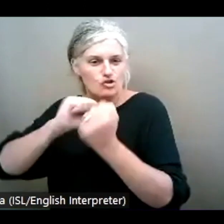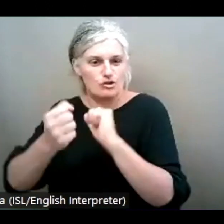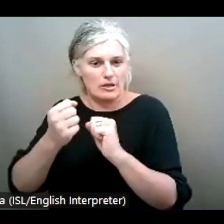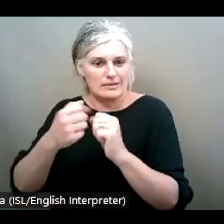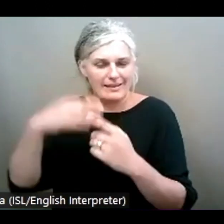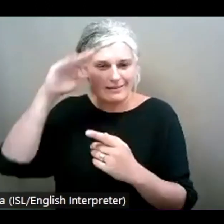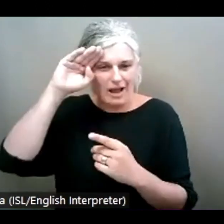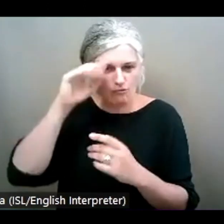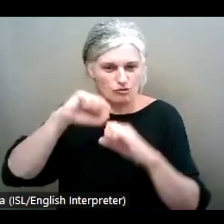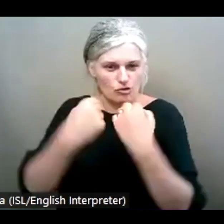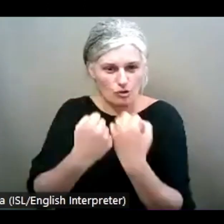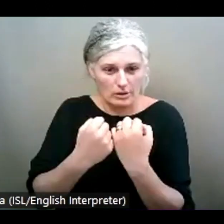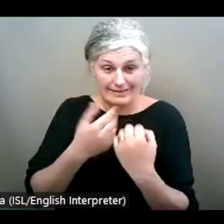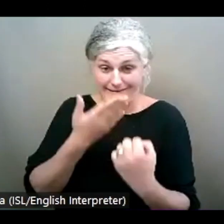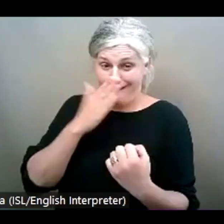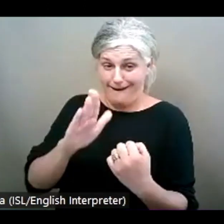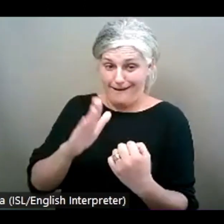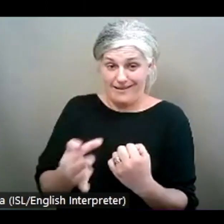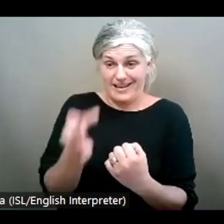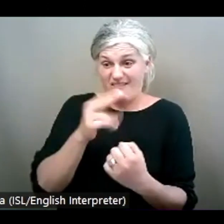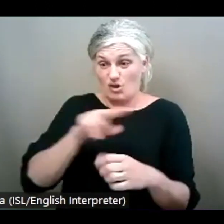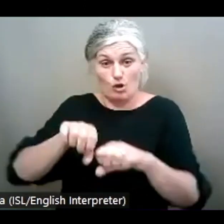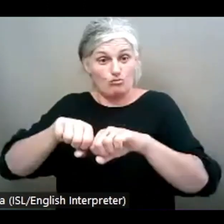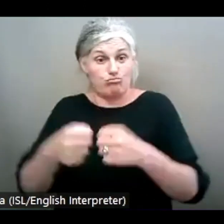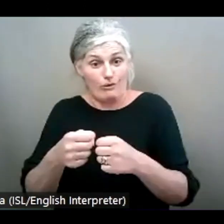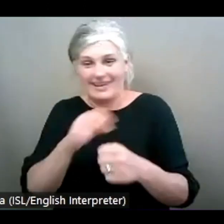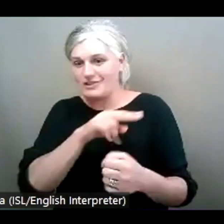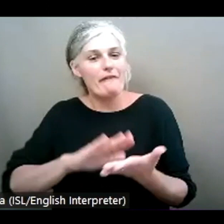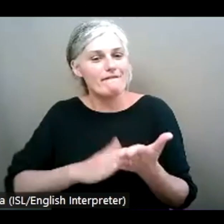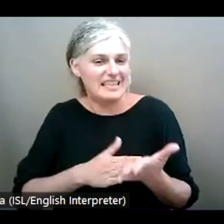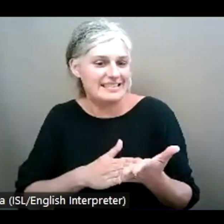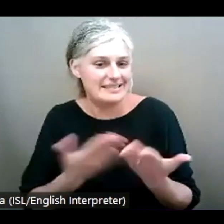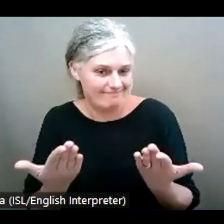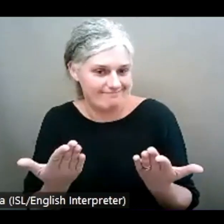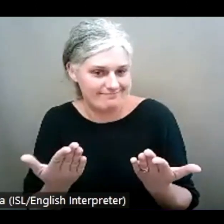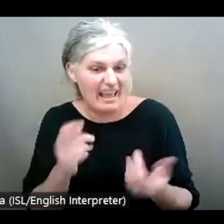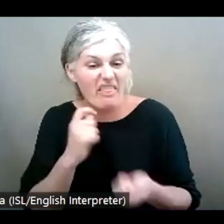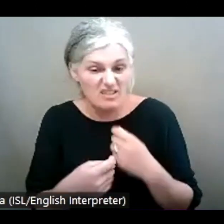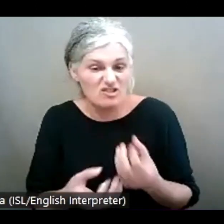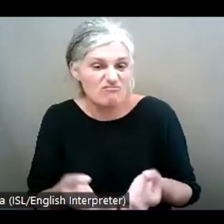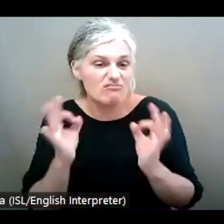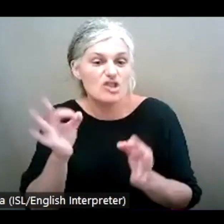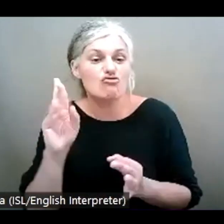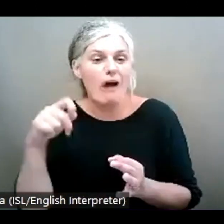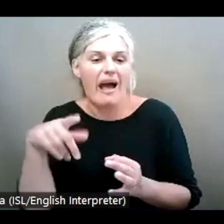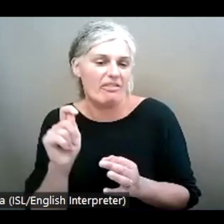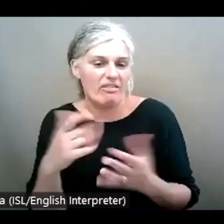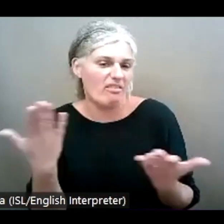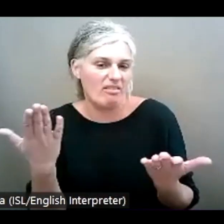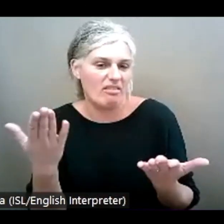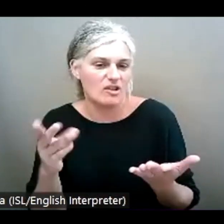attitude of, ironically, if it's not broken, don't fix it. Sure, it's grand. The way things are going, sure, it's